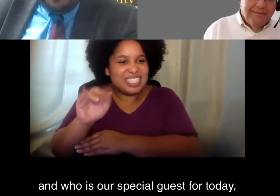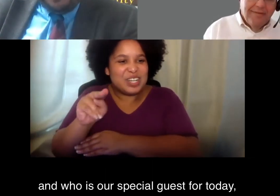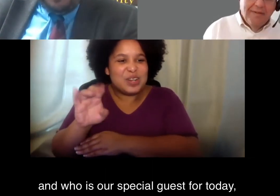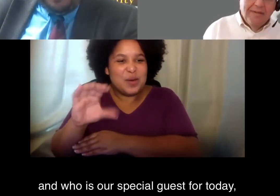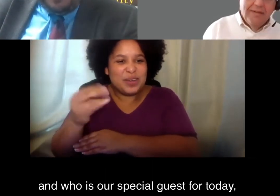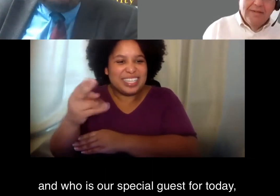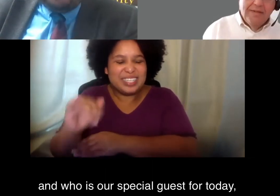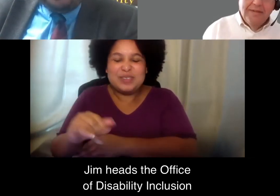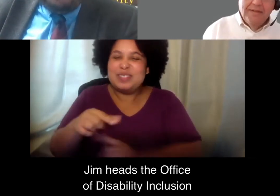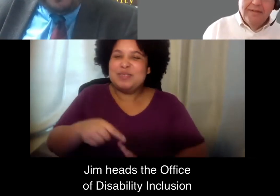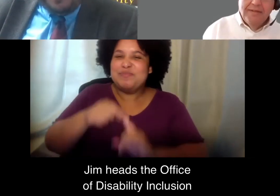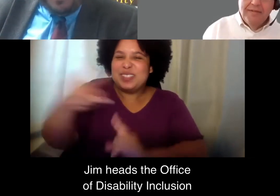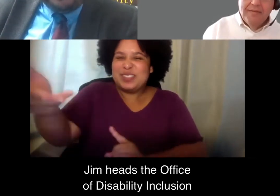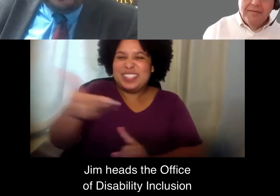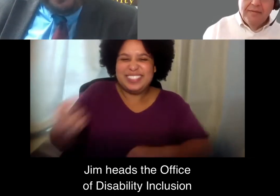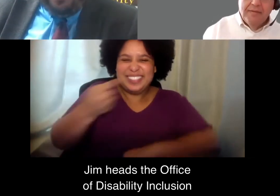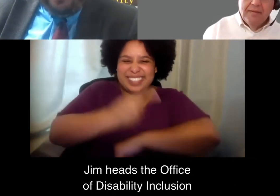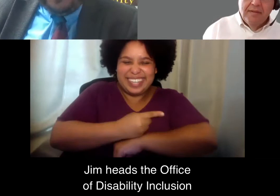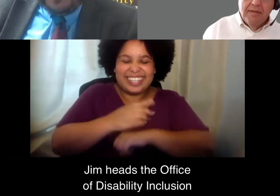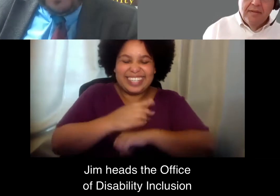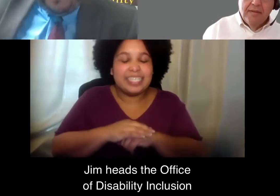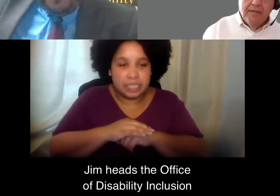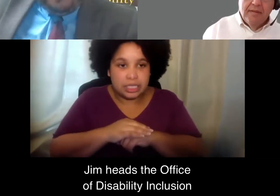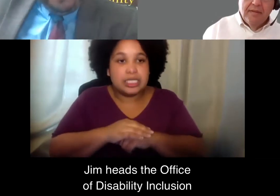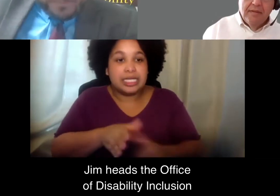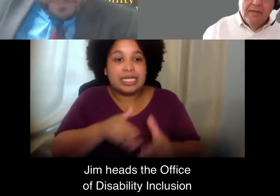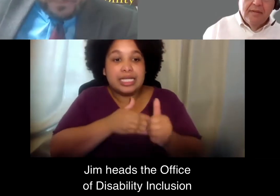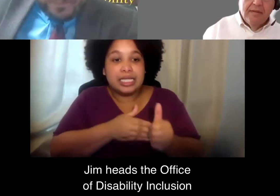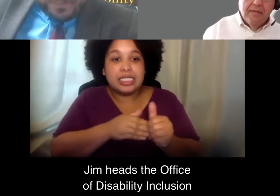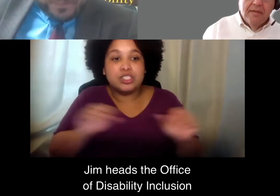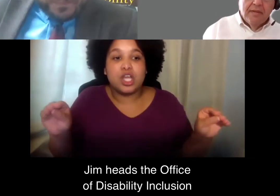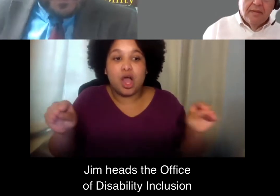for today. Jim heads the Office of